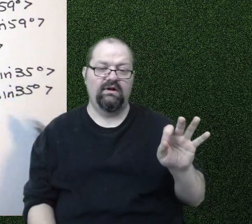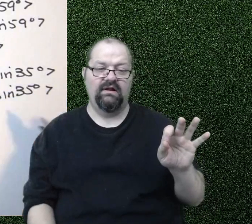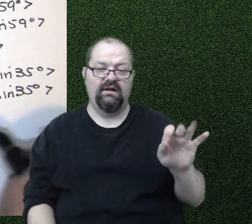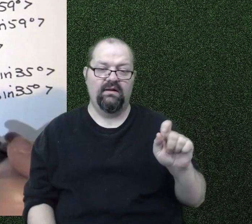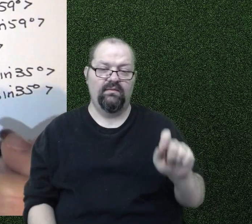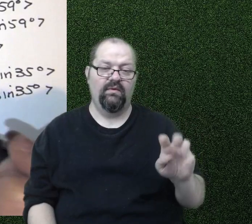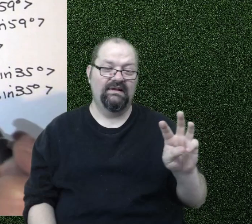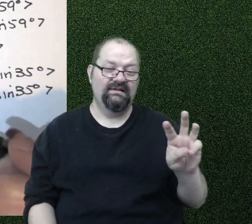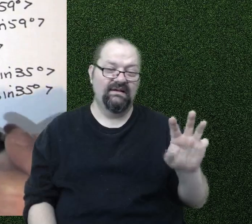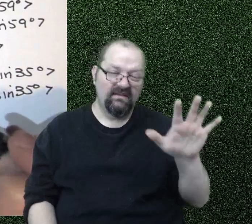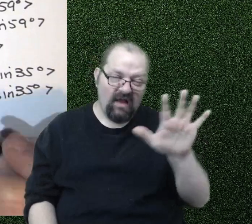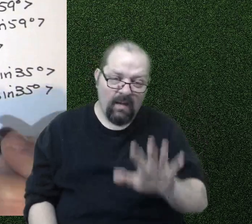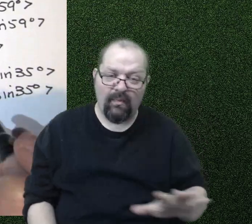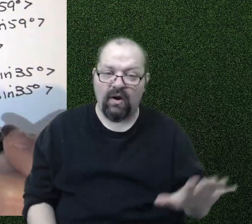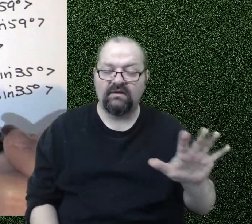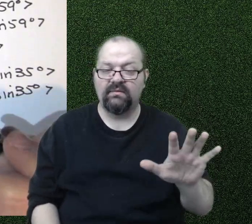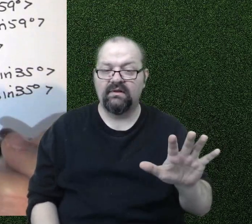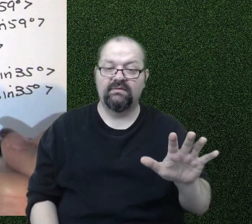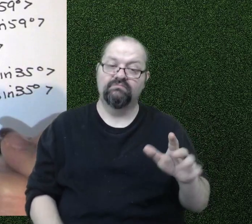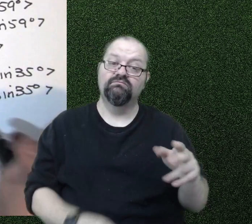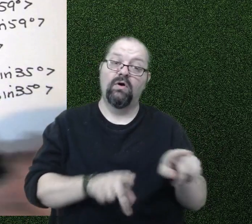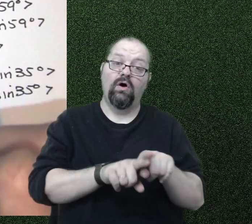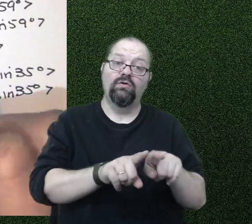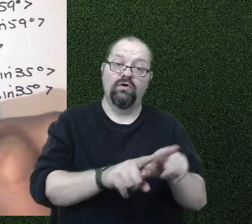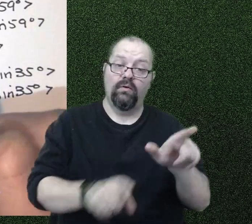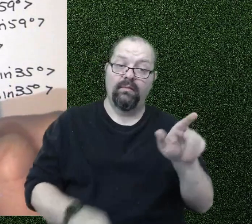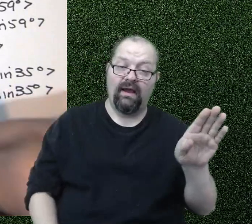29.6 approximately, also pounds.